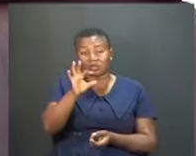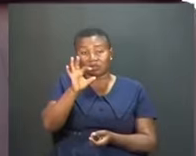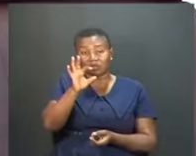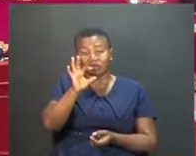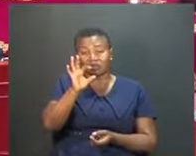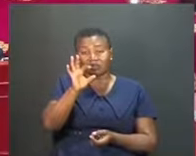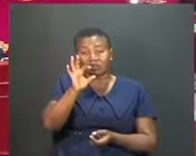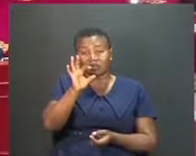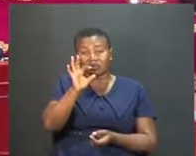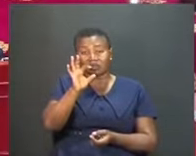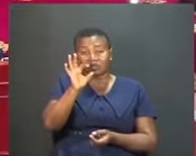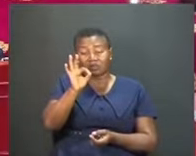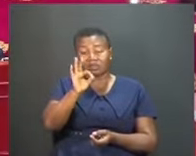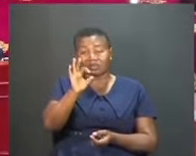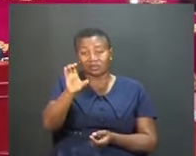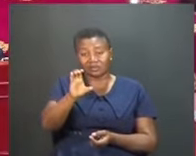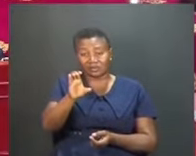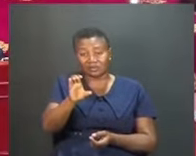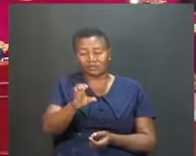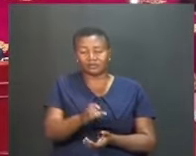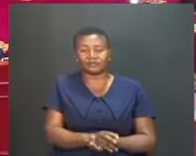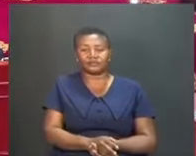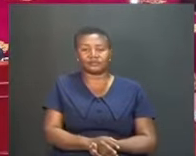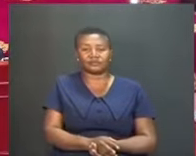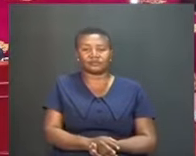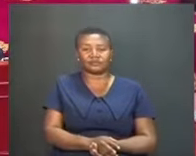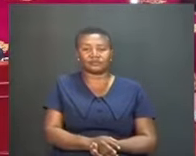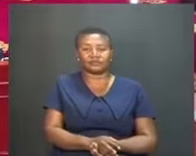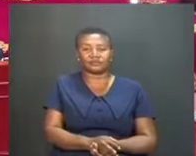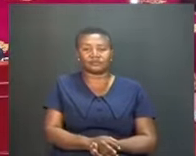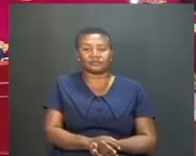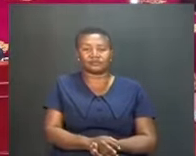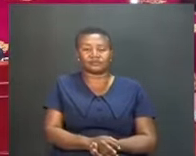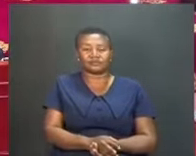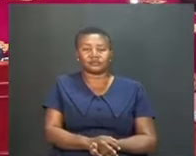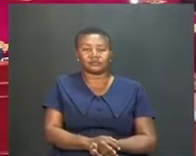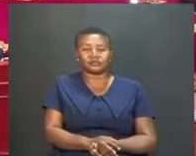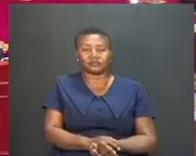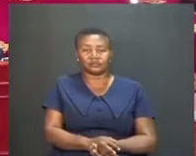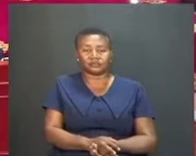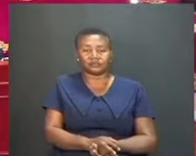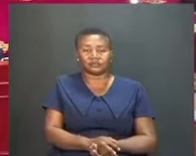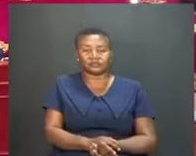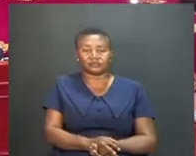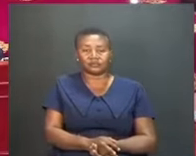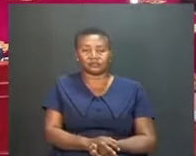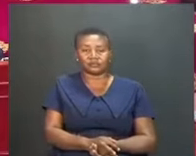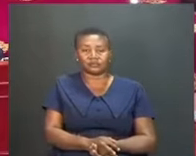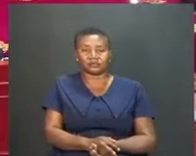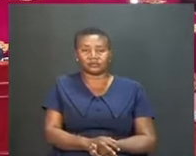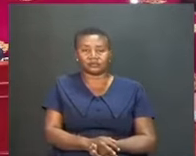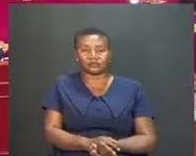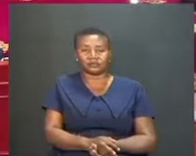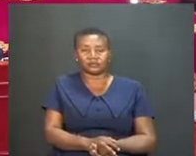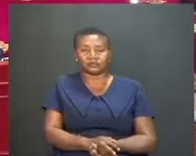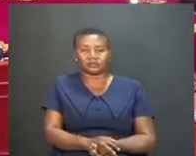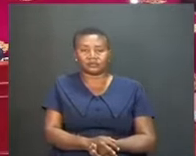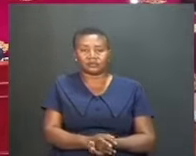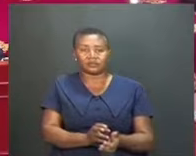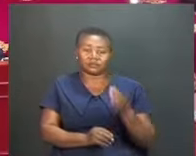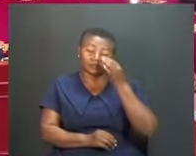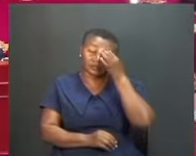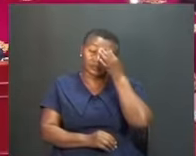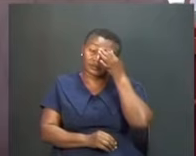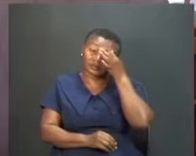9C, fortunately, yeah, 9C. No, it's not been late. We did 9B. You don't bring